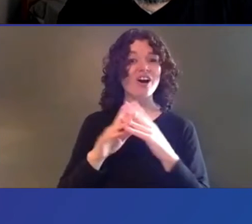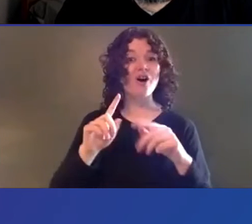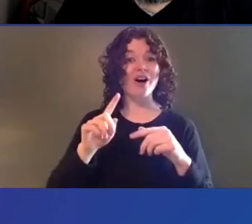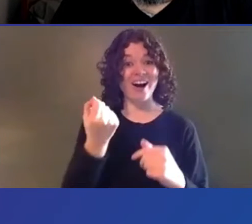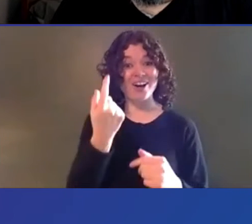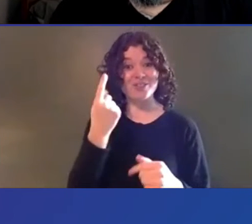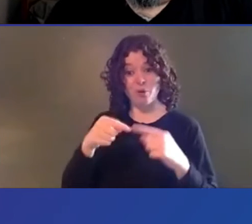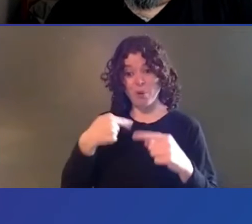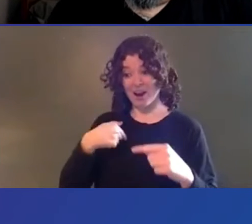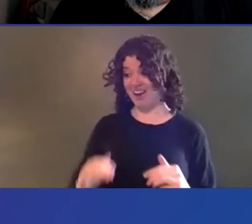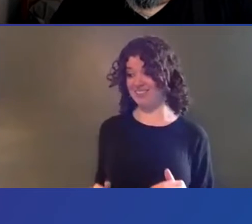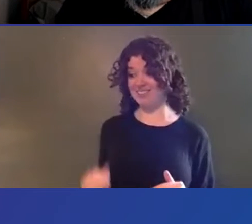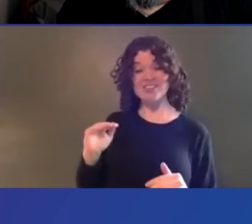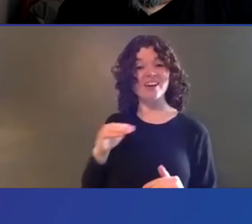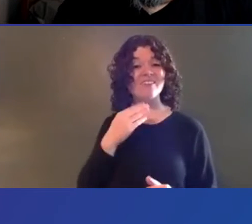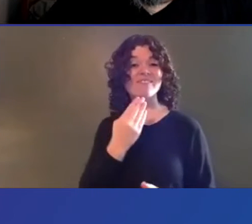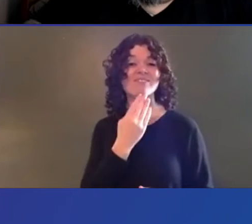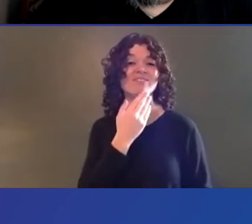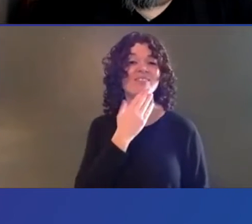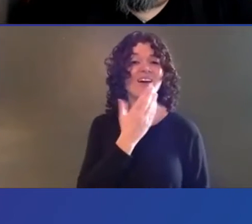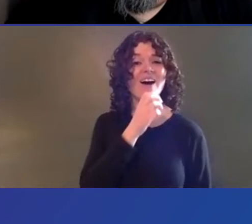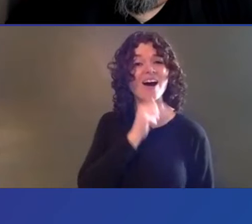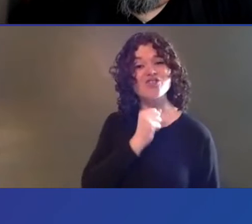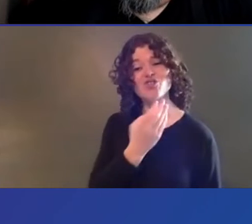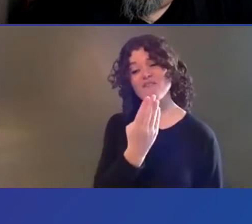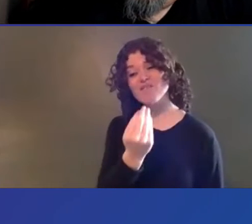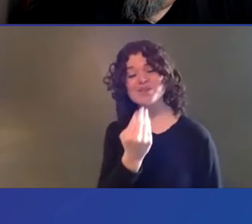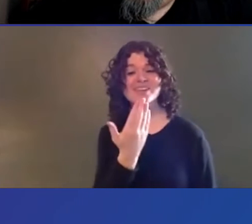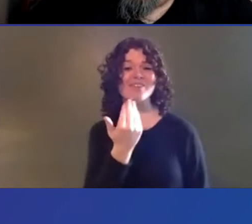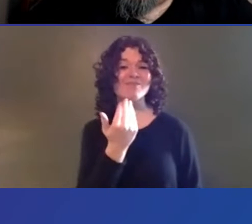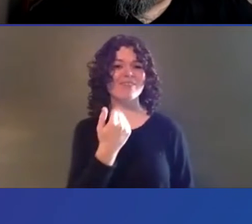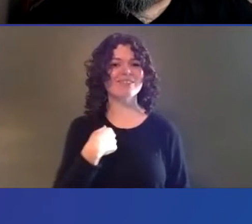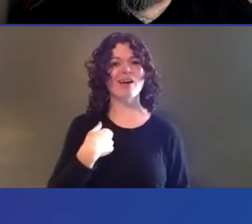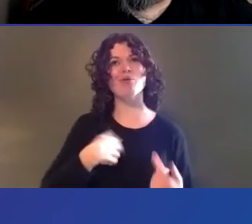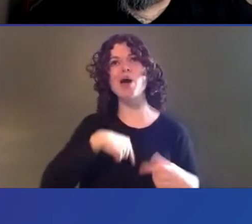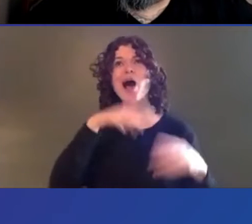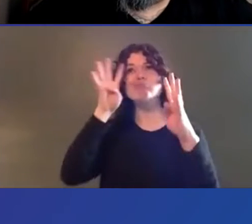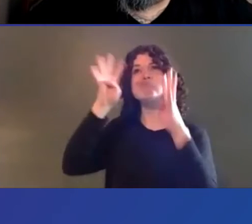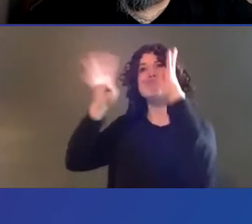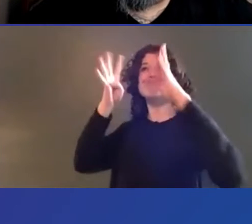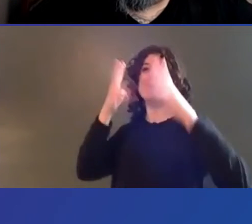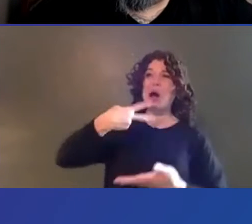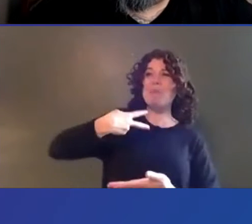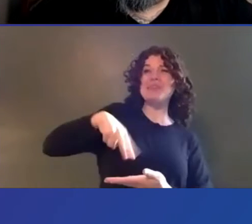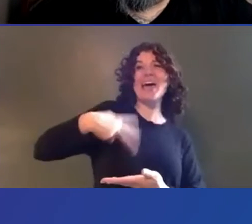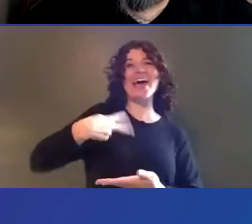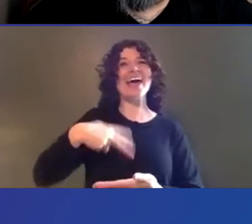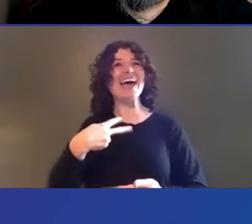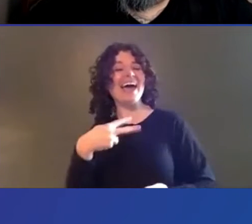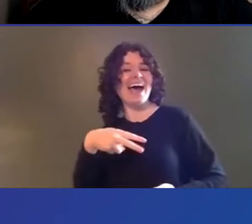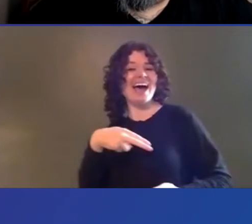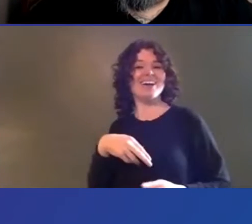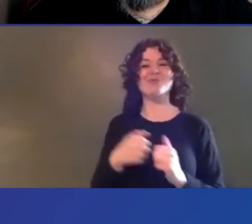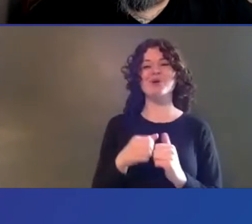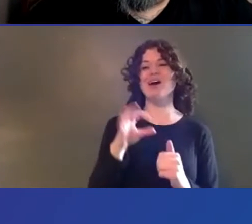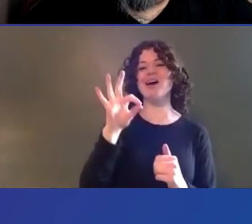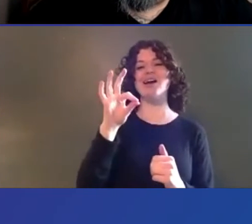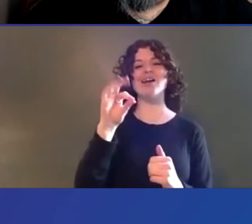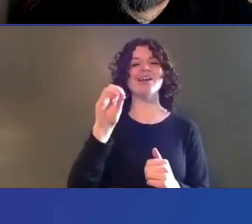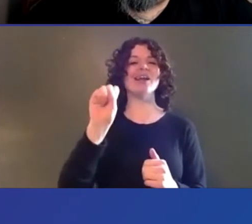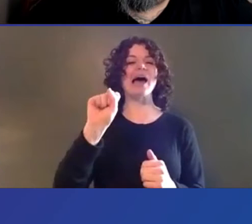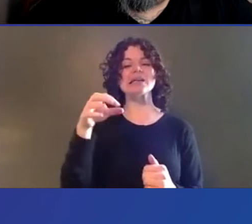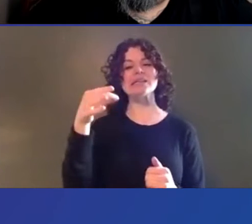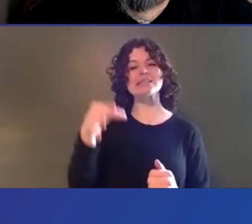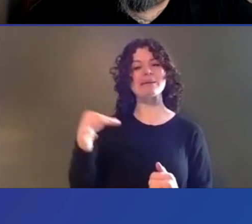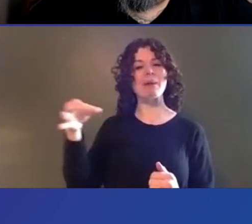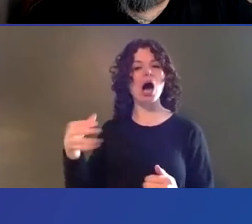like middle school, like high school, and we were just making up dances on the playground. I just, in 90s hip hop, it just followed me